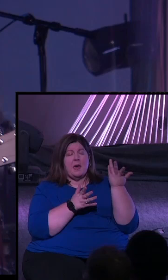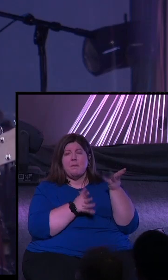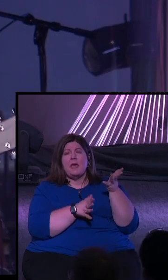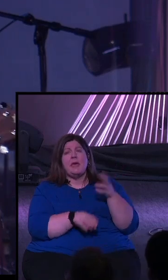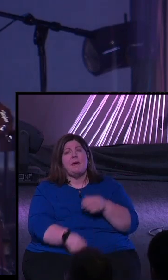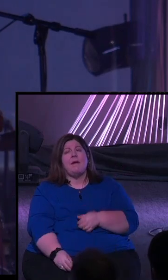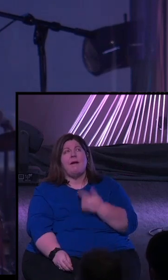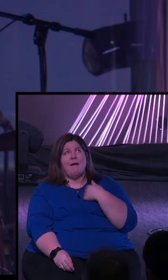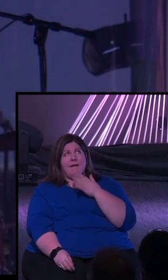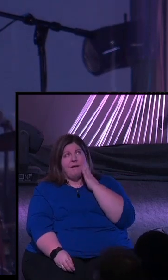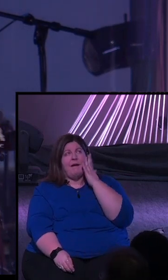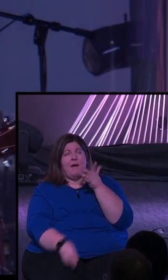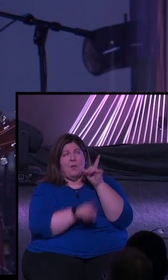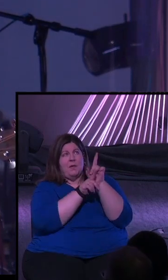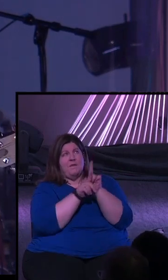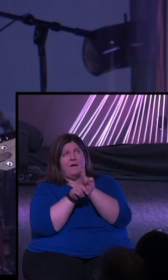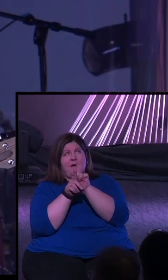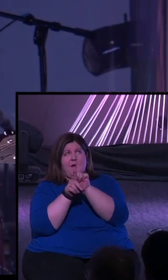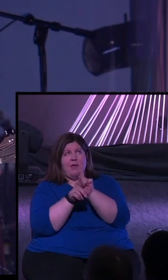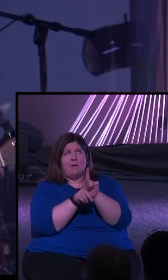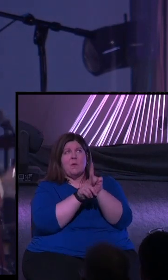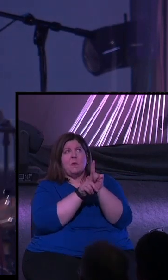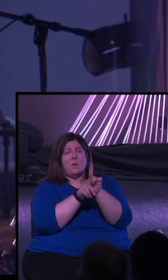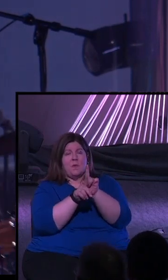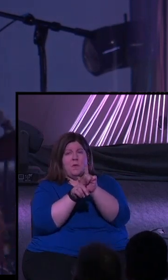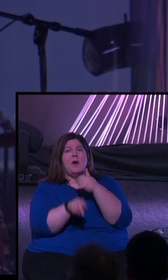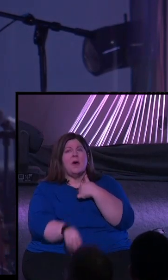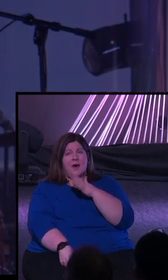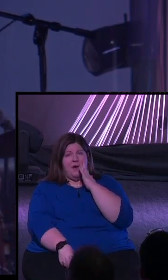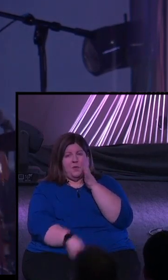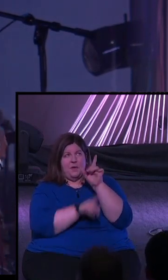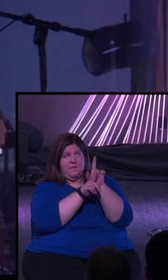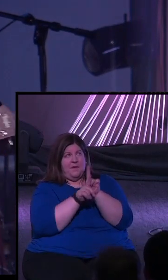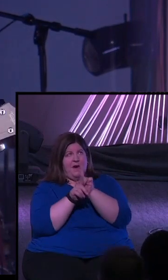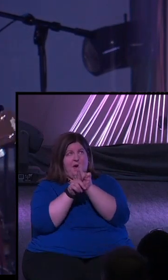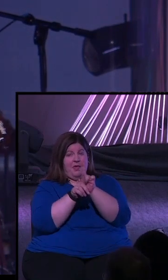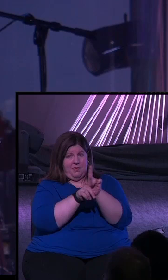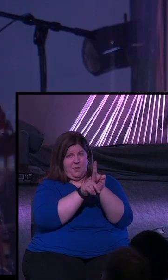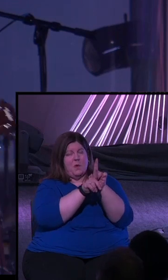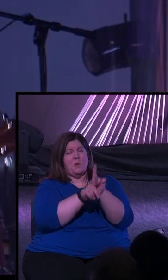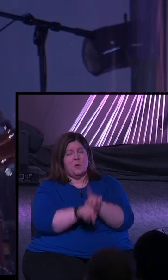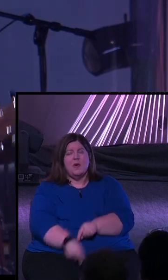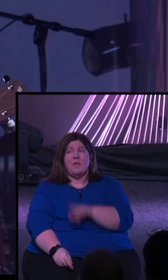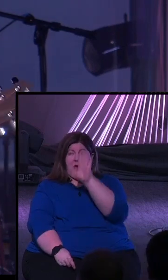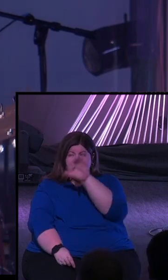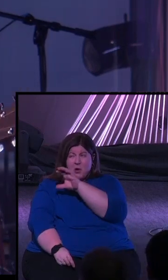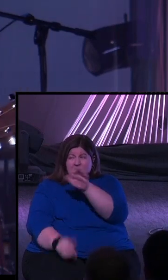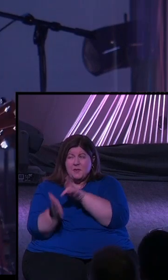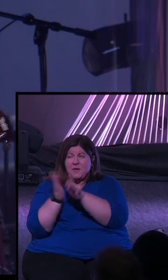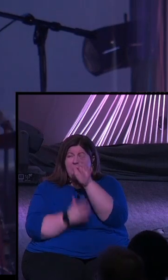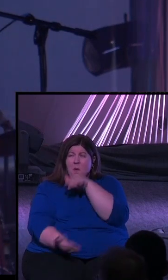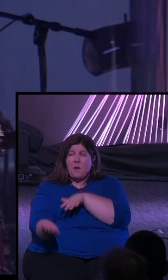behind me. I will follow. Come on, all you got. I will follow. The